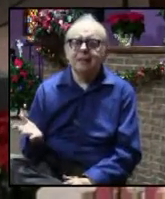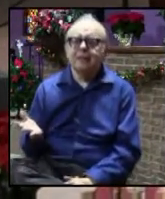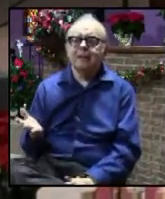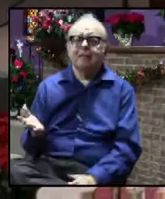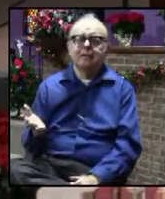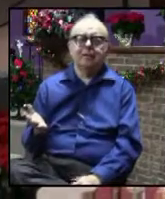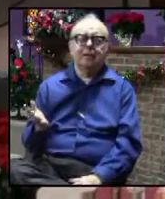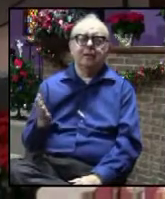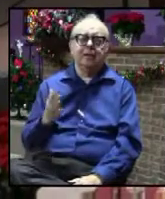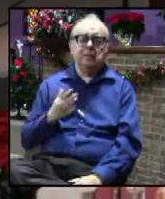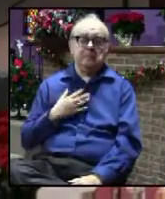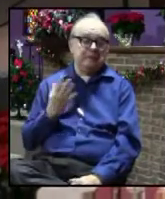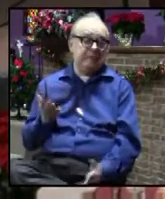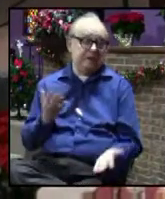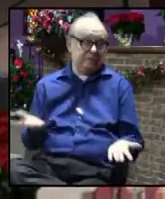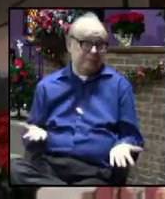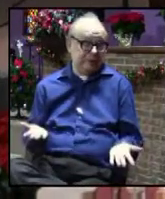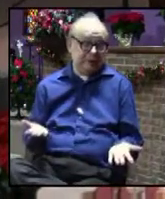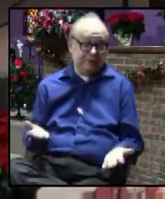And I thought like right here.